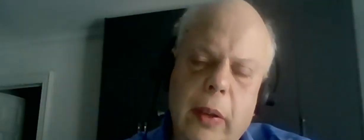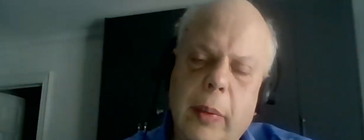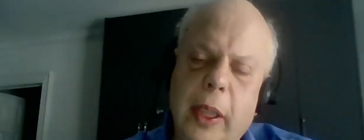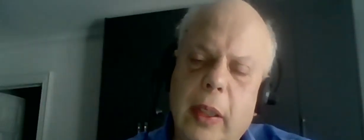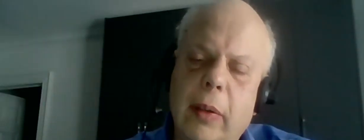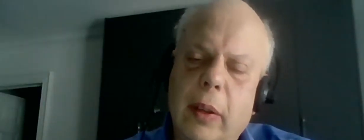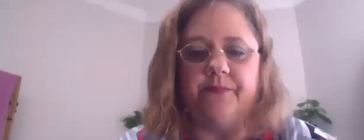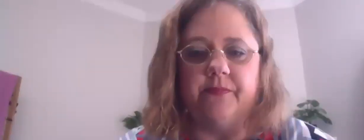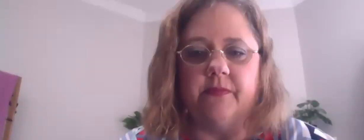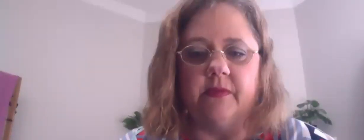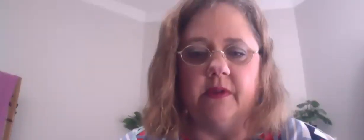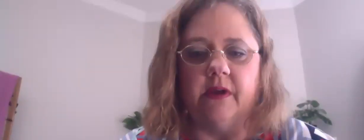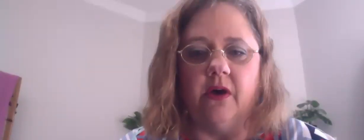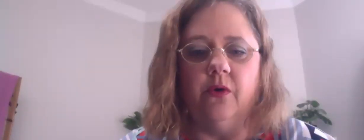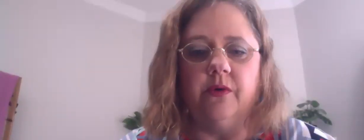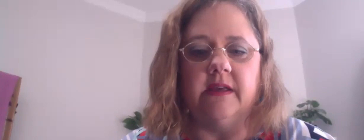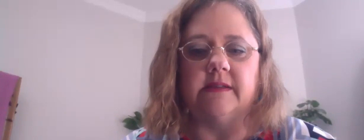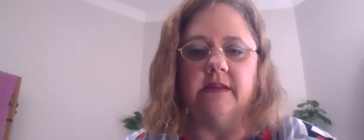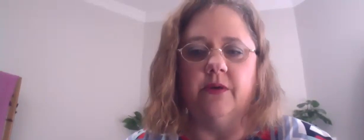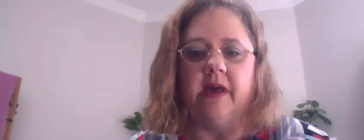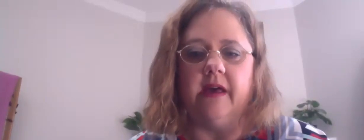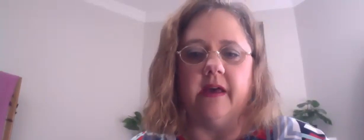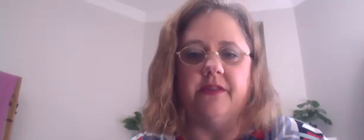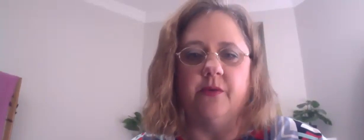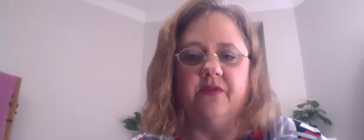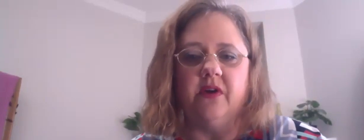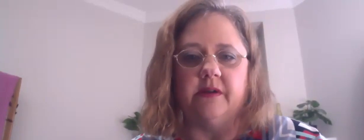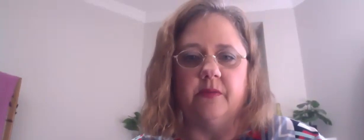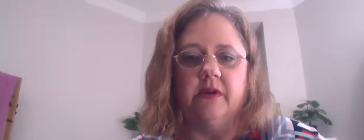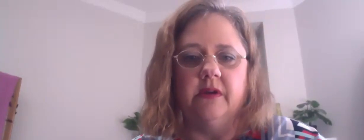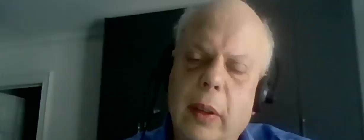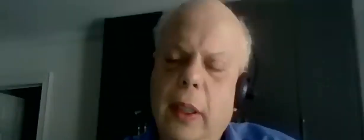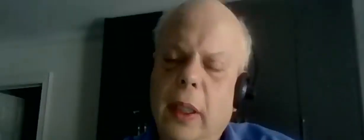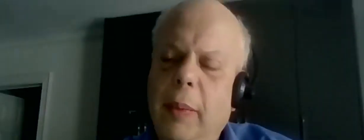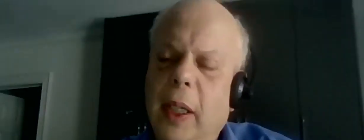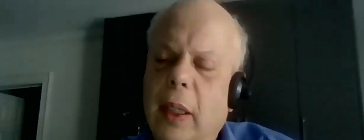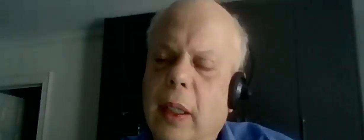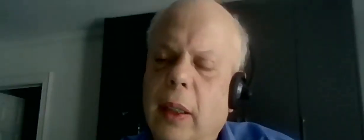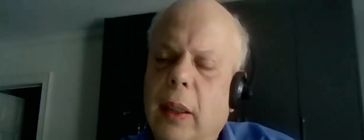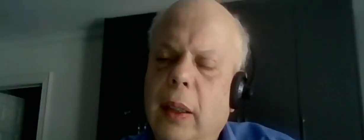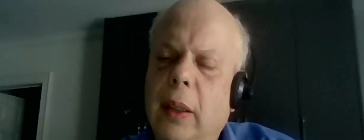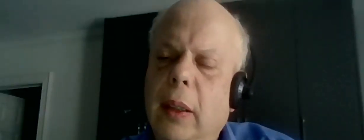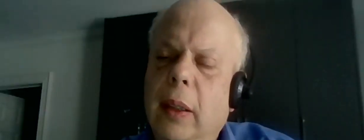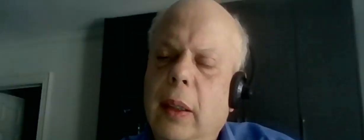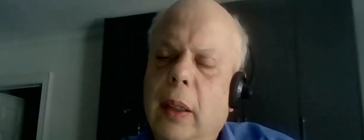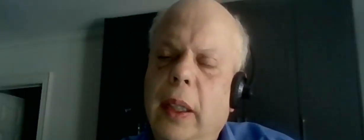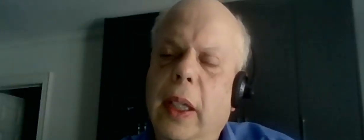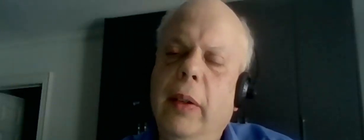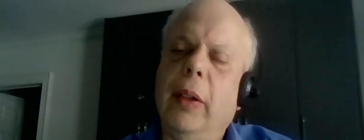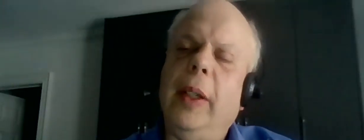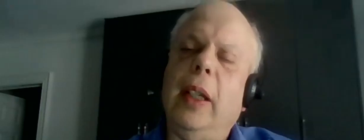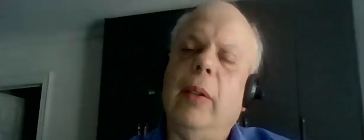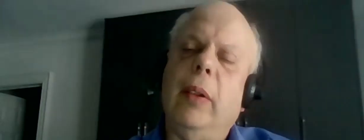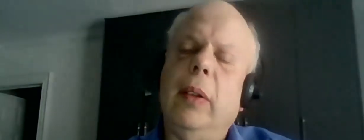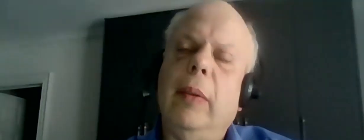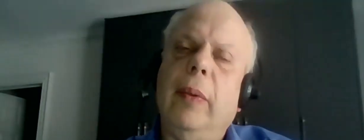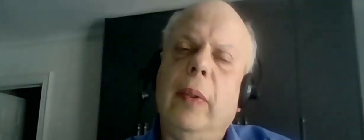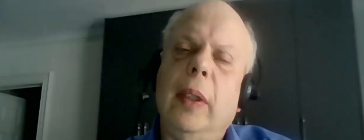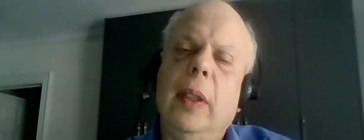Can you hear me now? I hear him on Oh, yes. Okay. I think we've got him. Hold on. Can you hear me